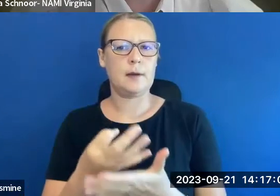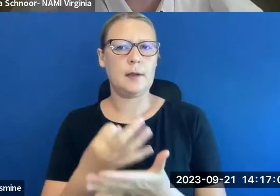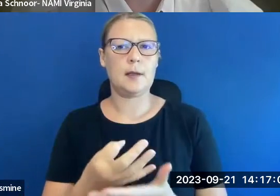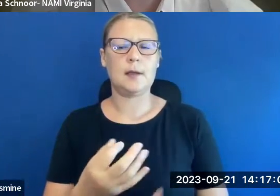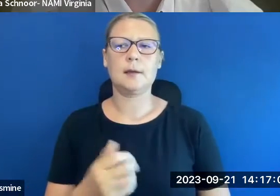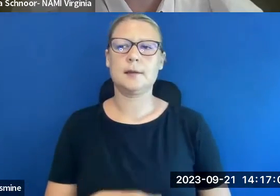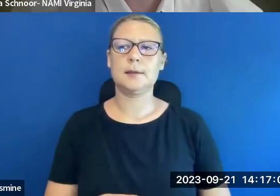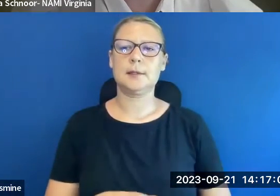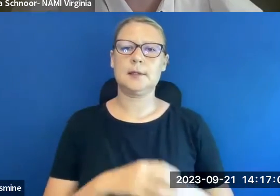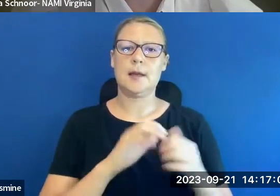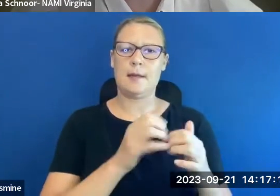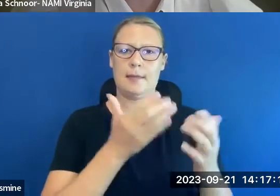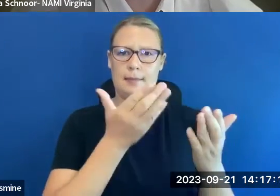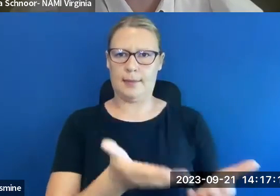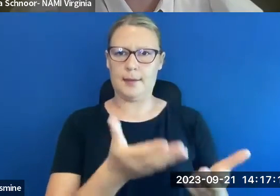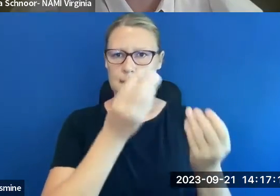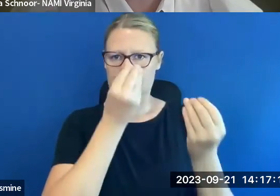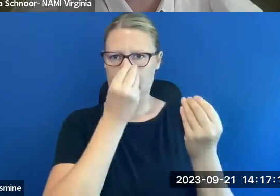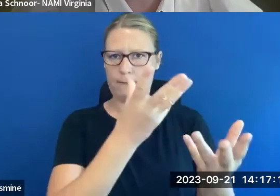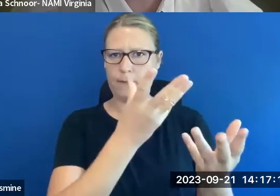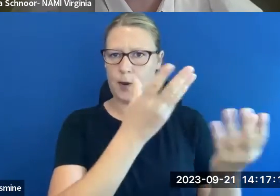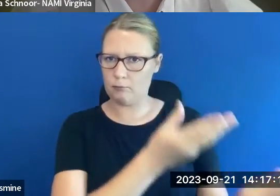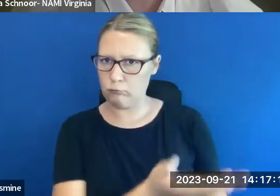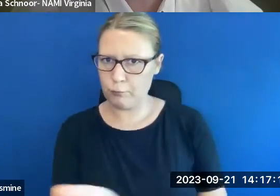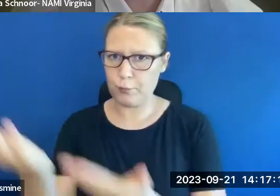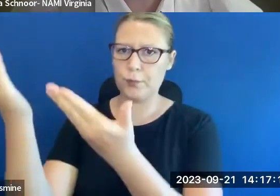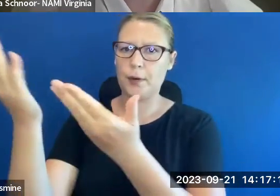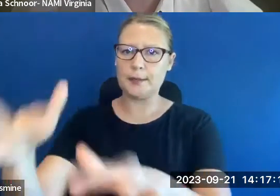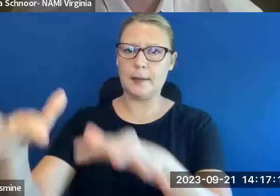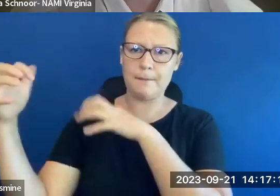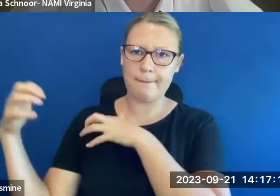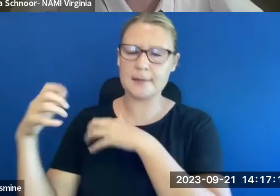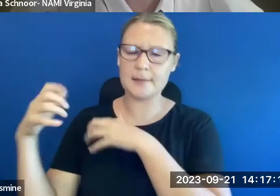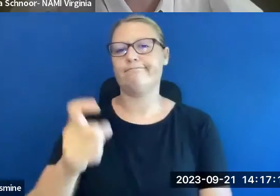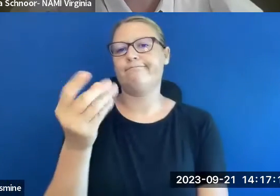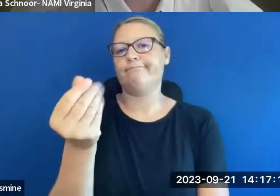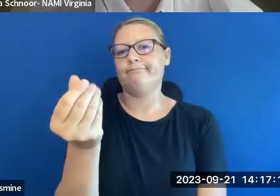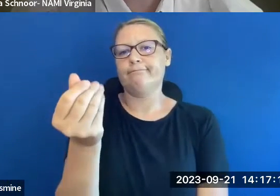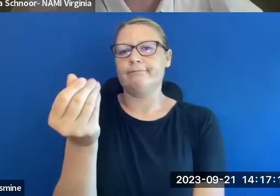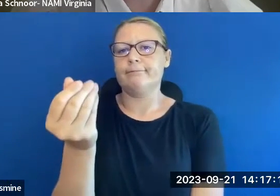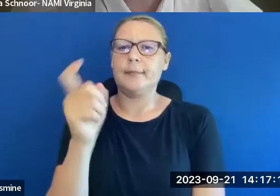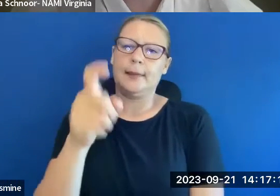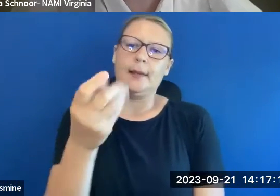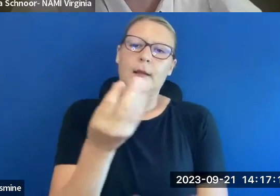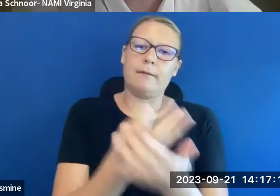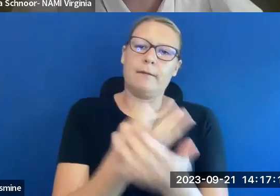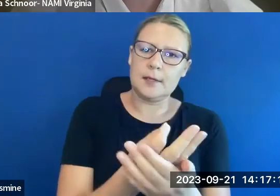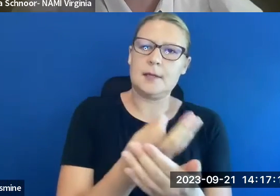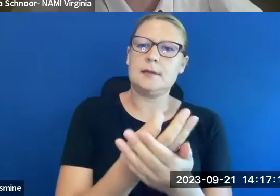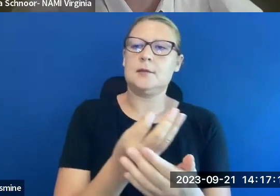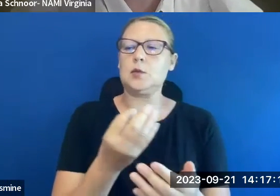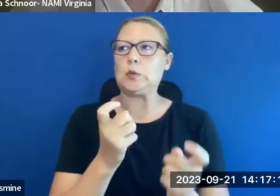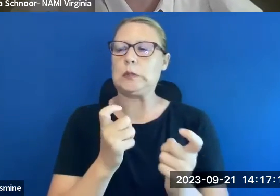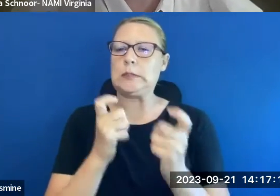this information to the masses, right, is funding. We have to have funding to allow everyone to be able